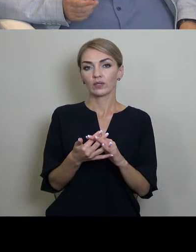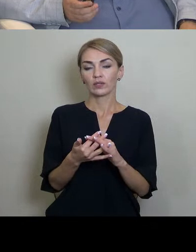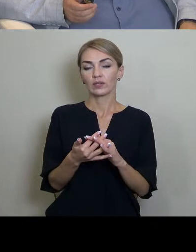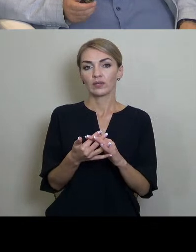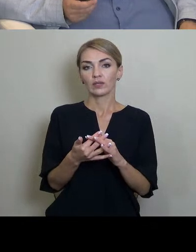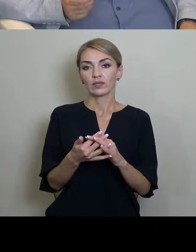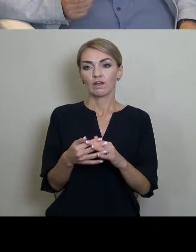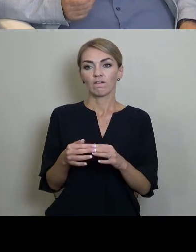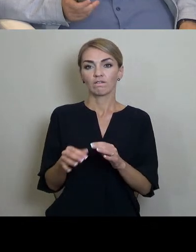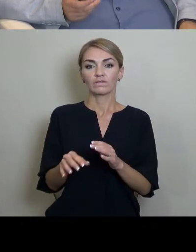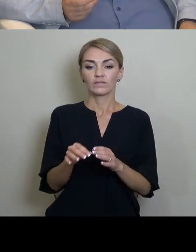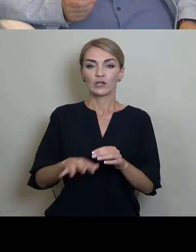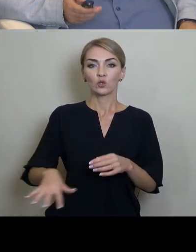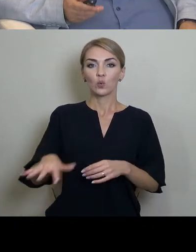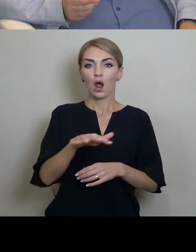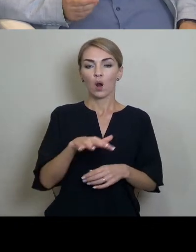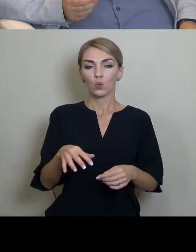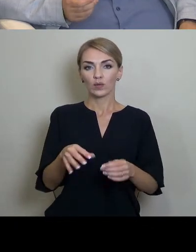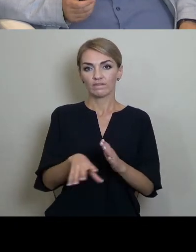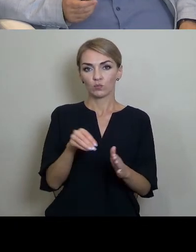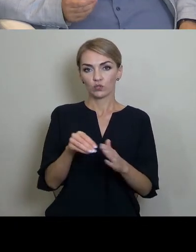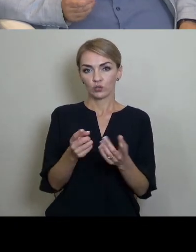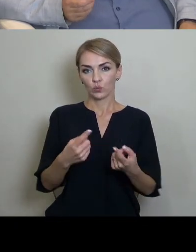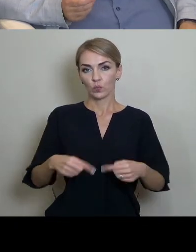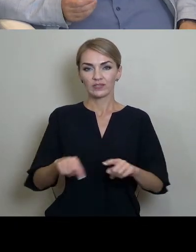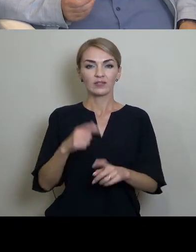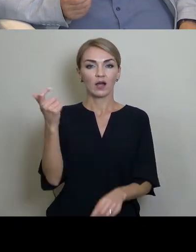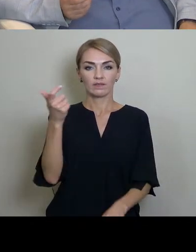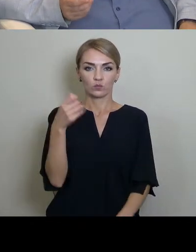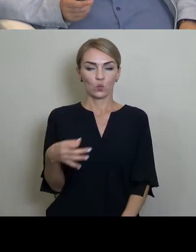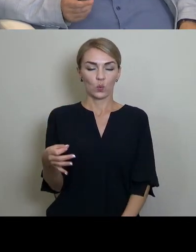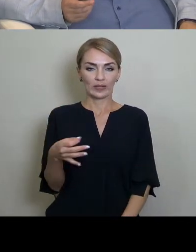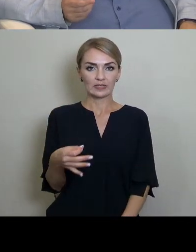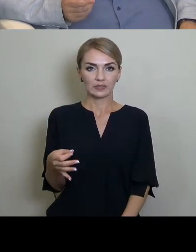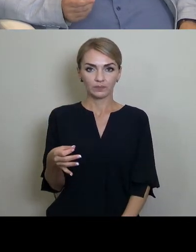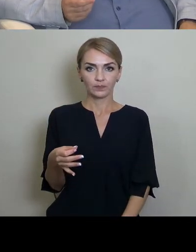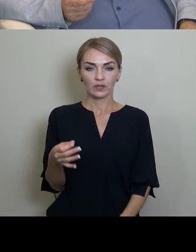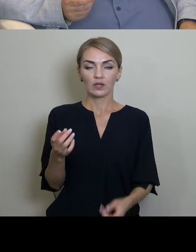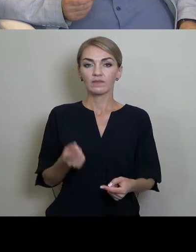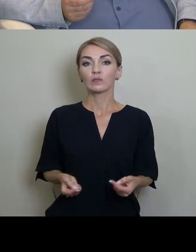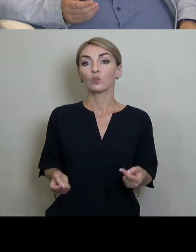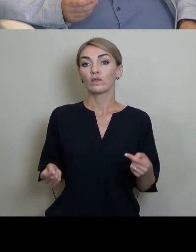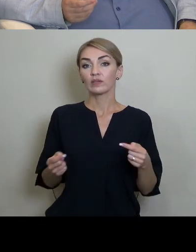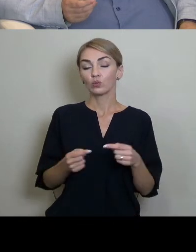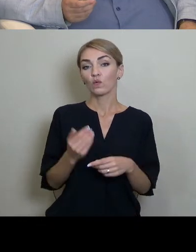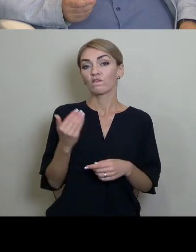Uskivska TC, Izum Rayon, Kharkiv.